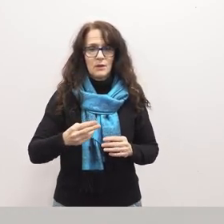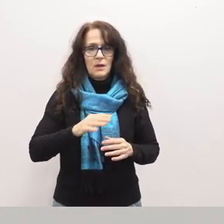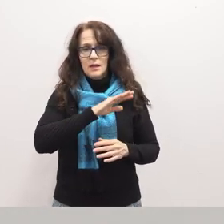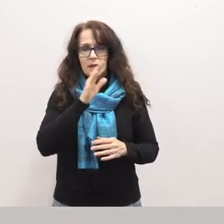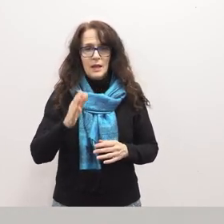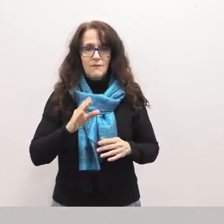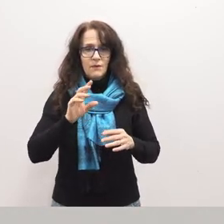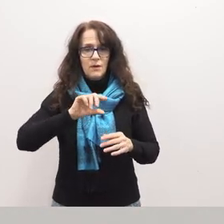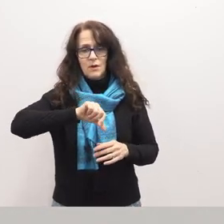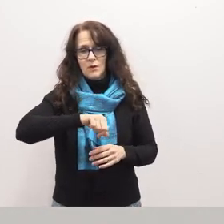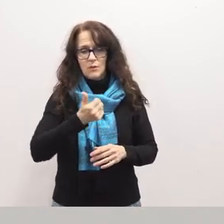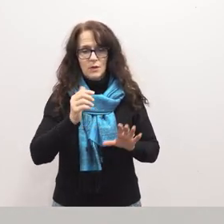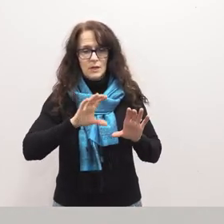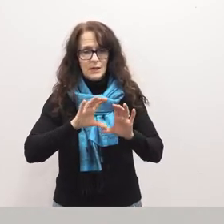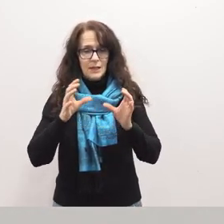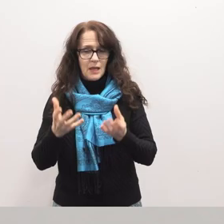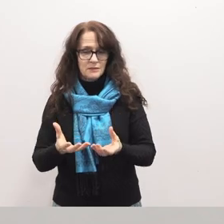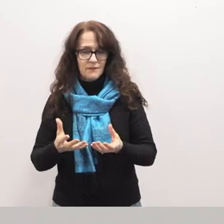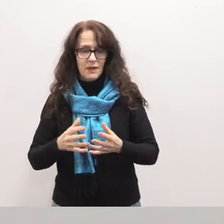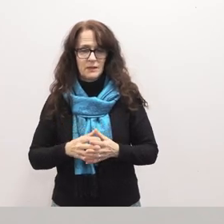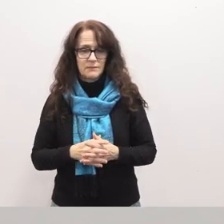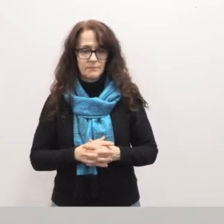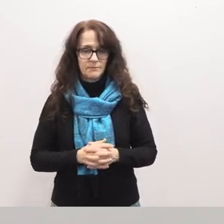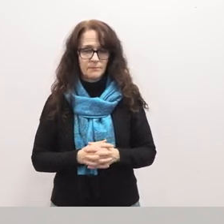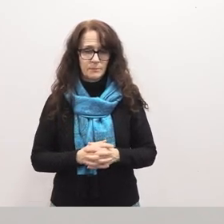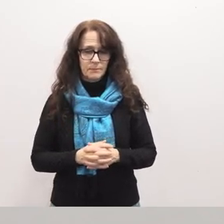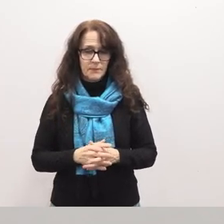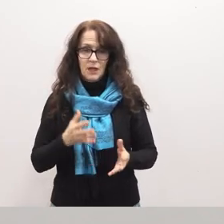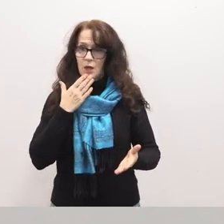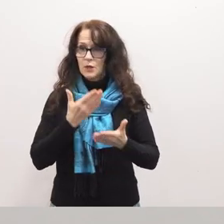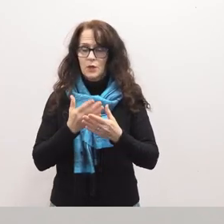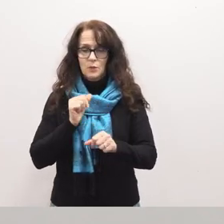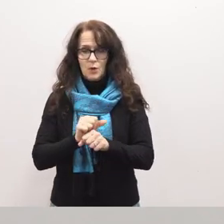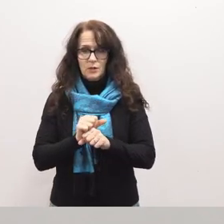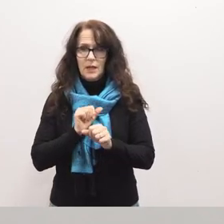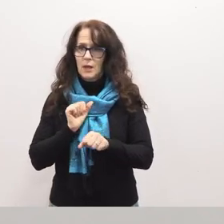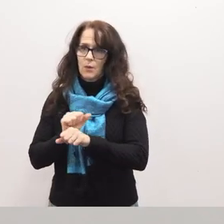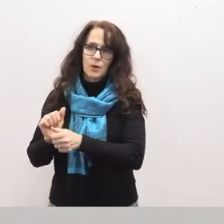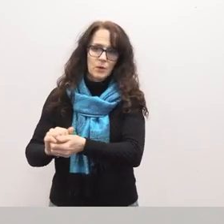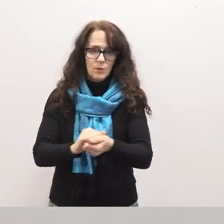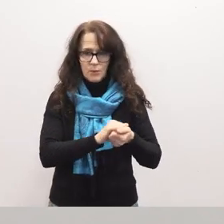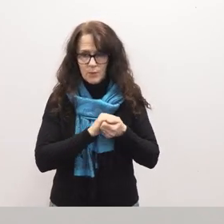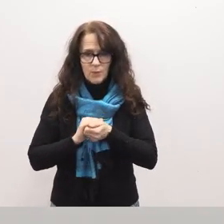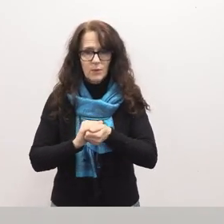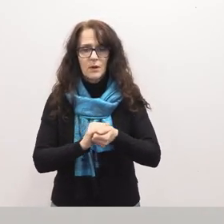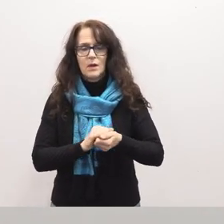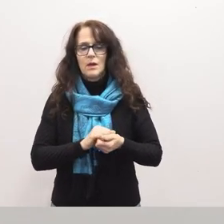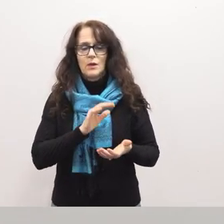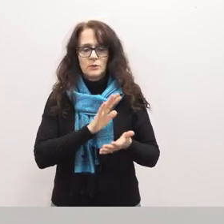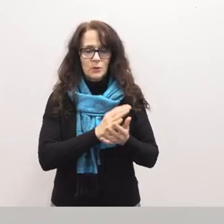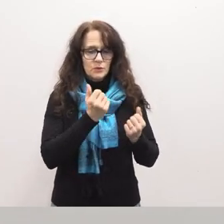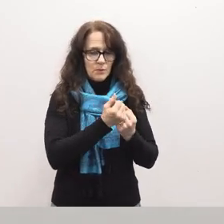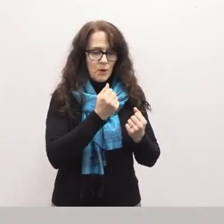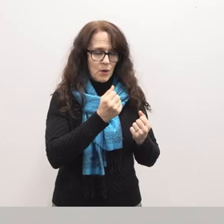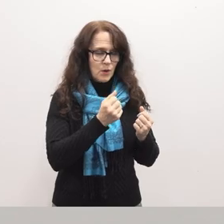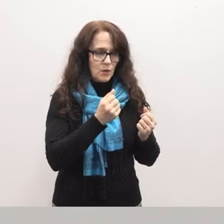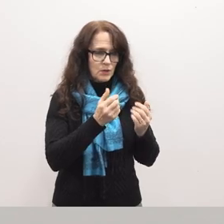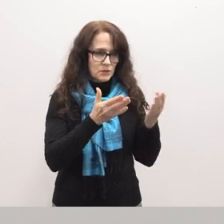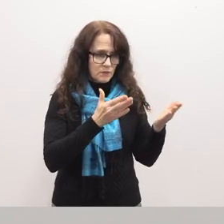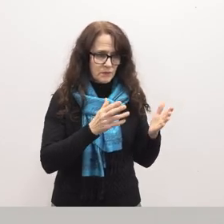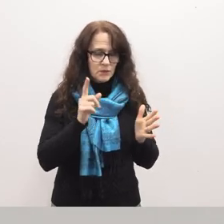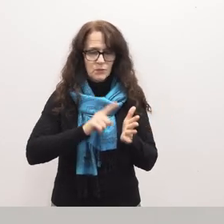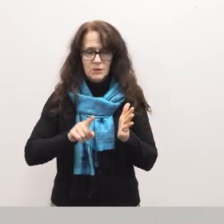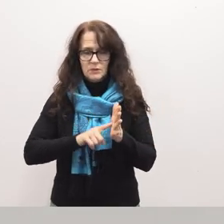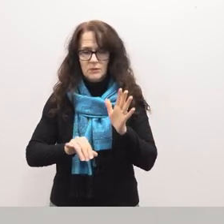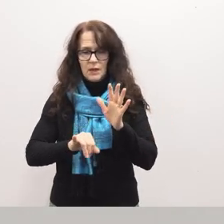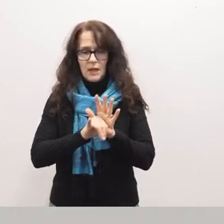reclassified based on the current criteria. Yeah. Great work. And it is a collaboration, obviously, with our Office of School Support Services, our research office, to